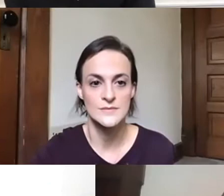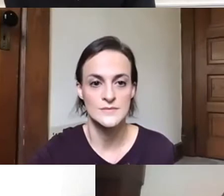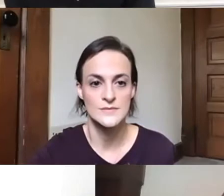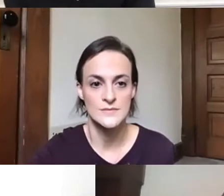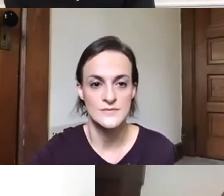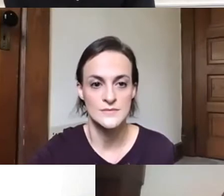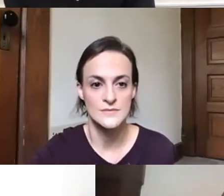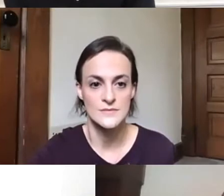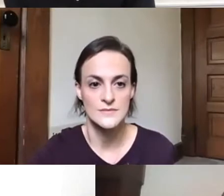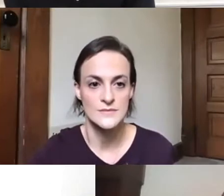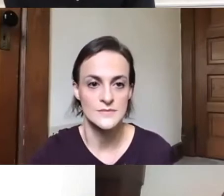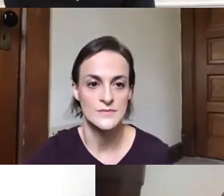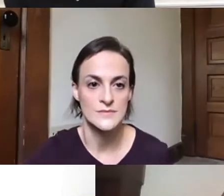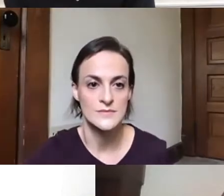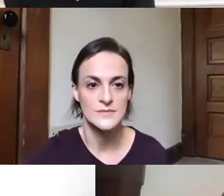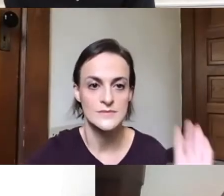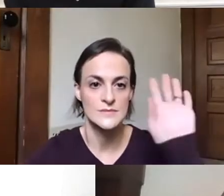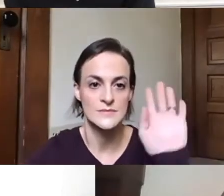other people.